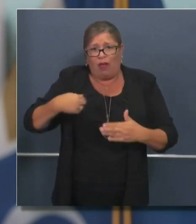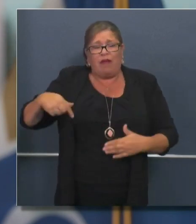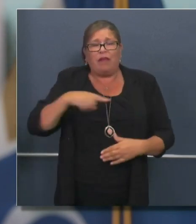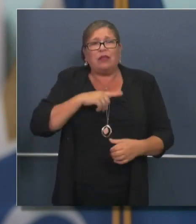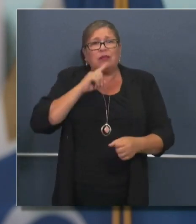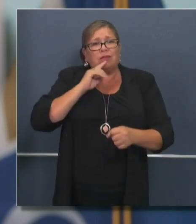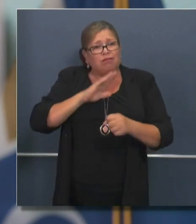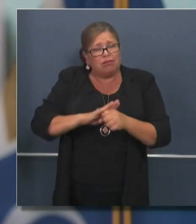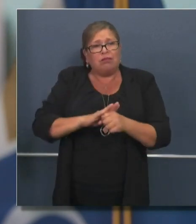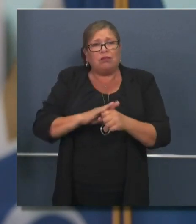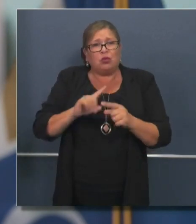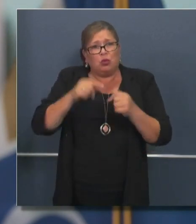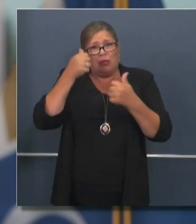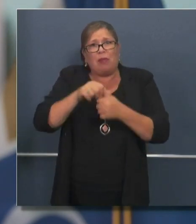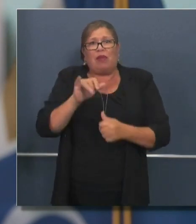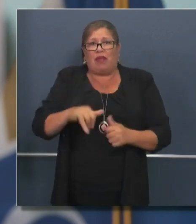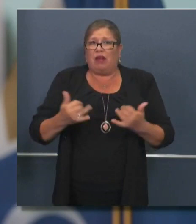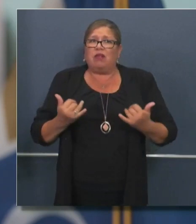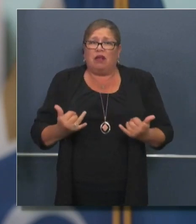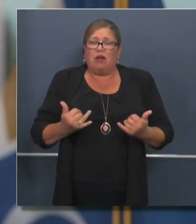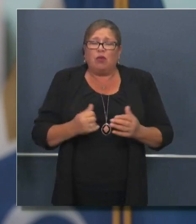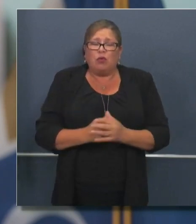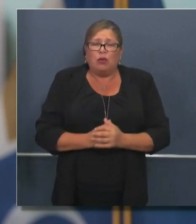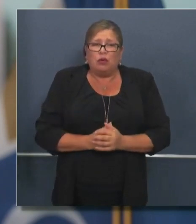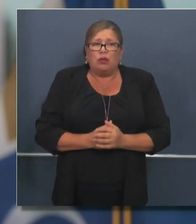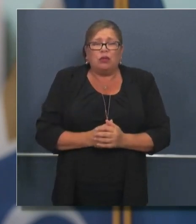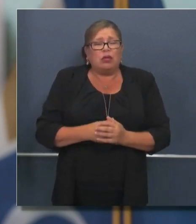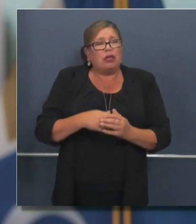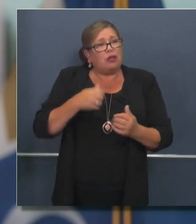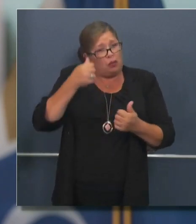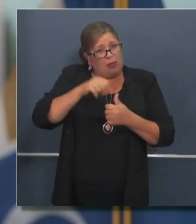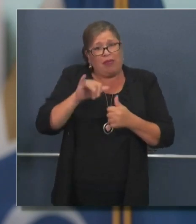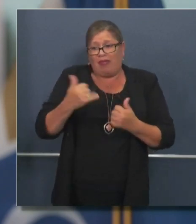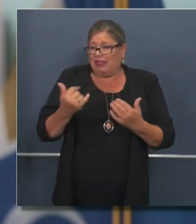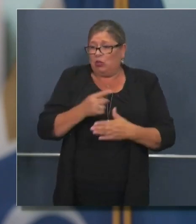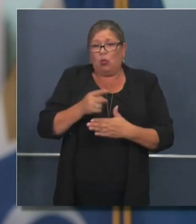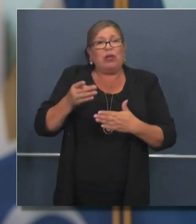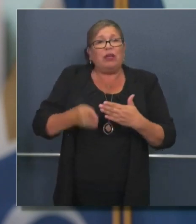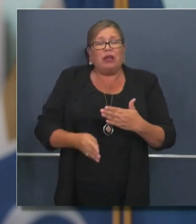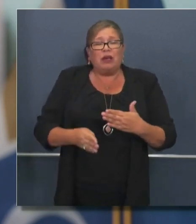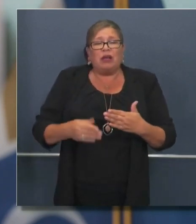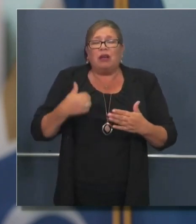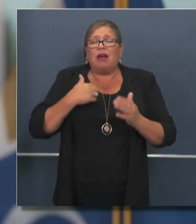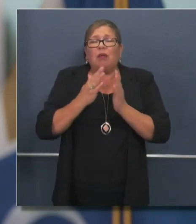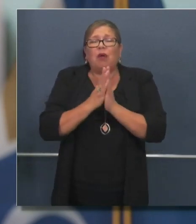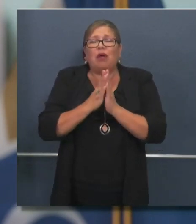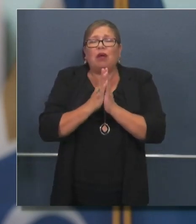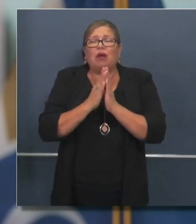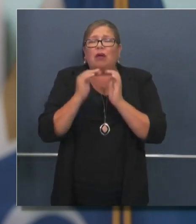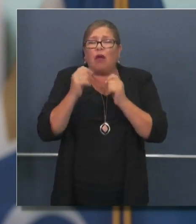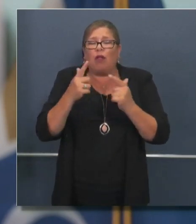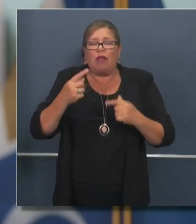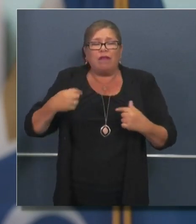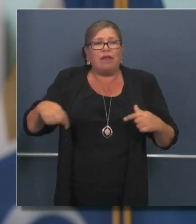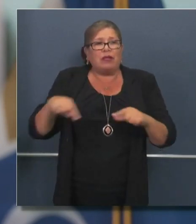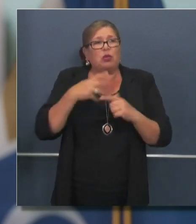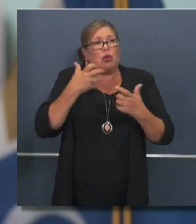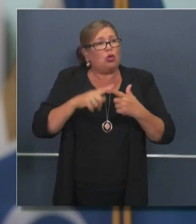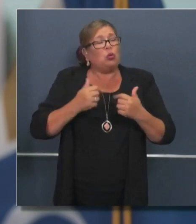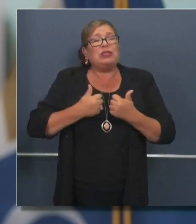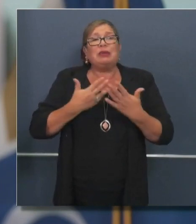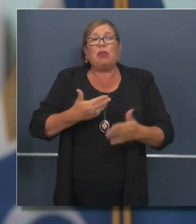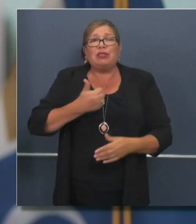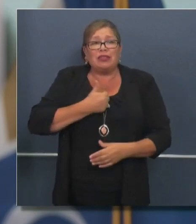the spirit of this moment and of the spirit of this weekend, where I pray that all of us that want to express ourselves do